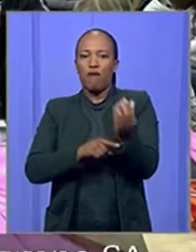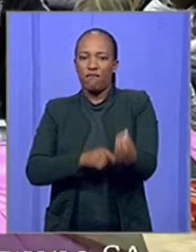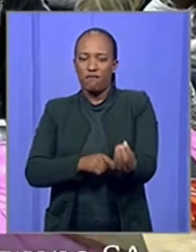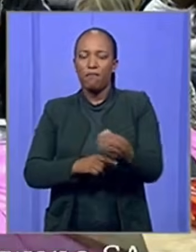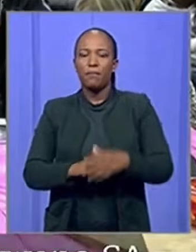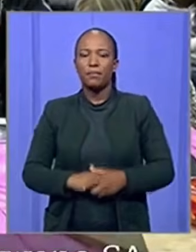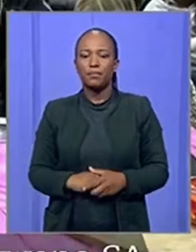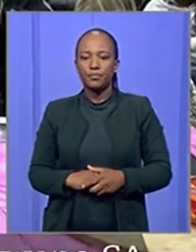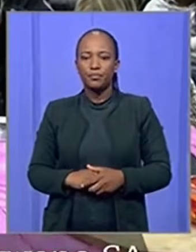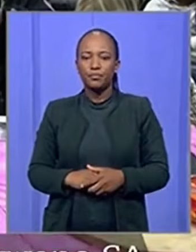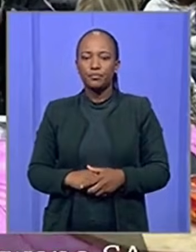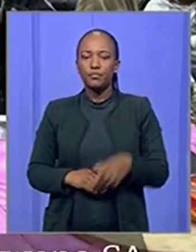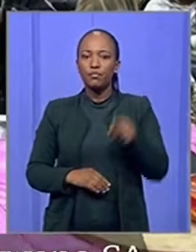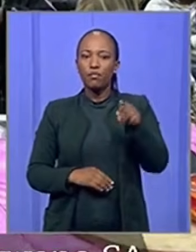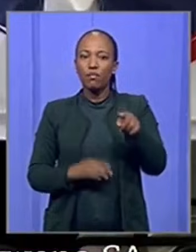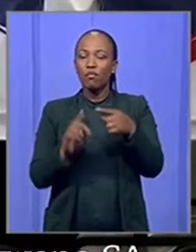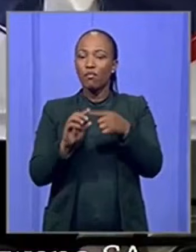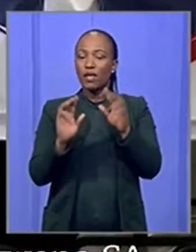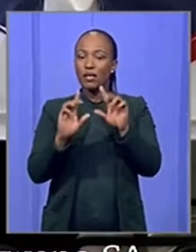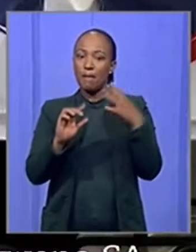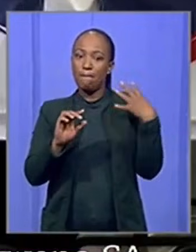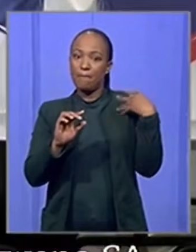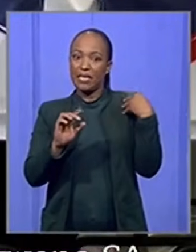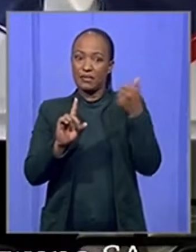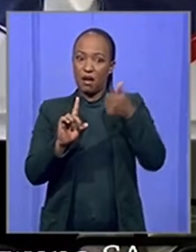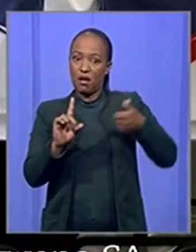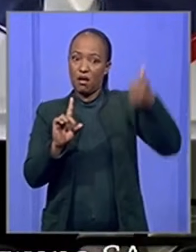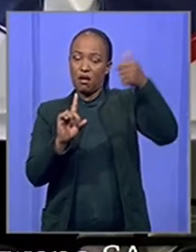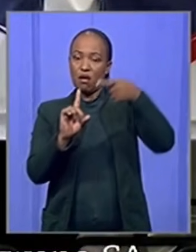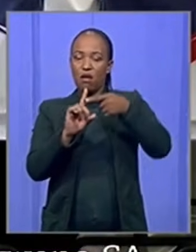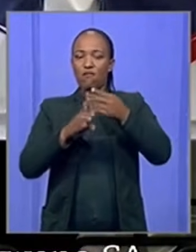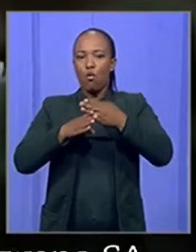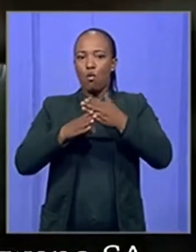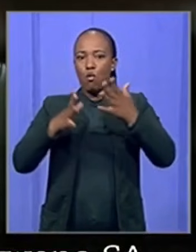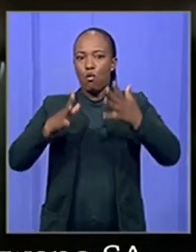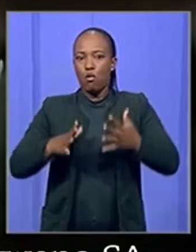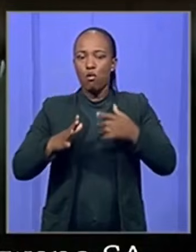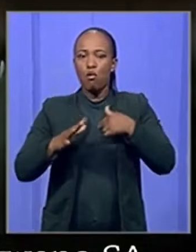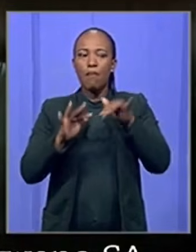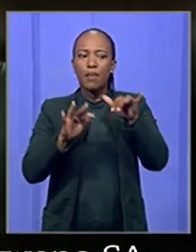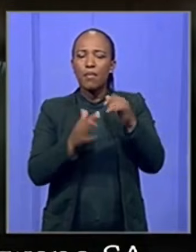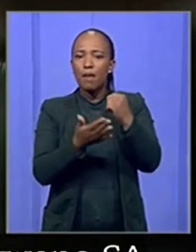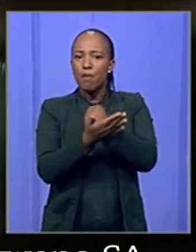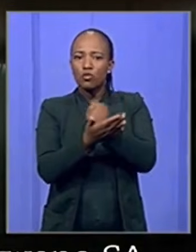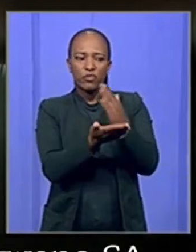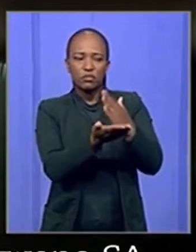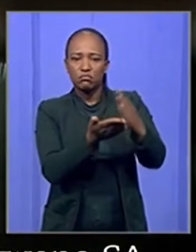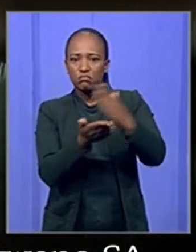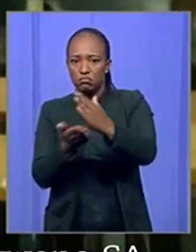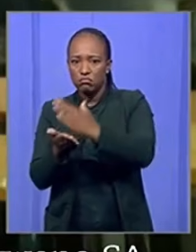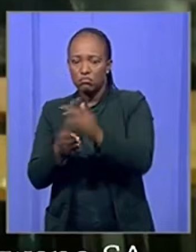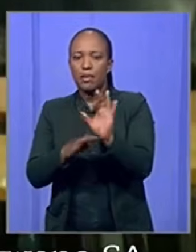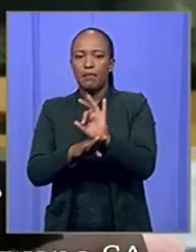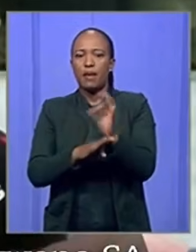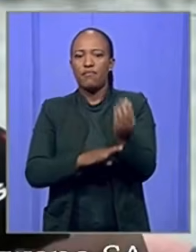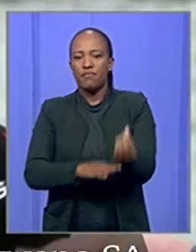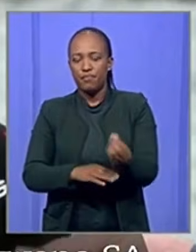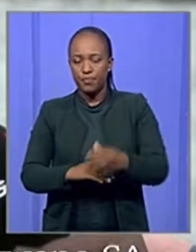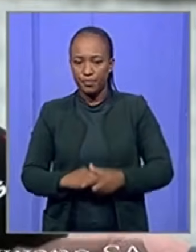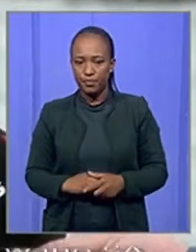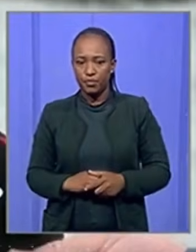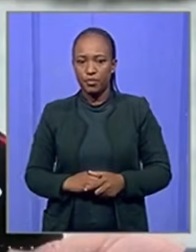Letona la ditaba tsa basebetsi Thula Sinqesi le re lefapha le tla thusa basebetsi ba poso ba tobaneng le ho fokotswa mesebetsing ya bona.